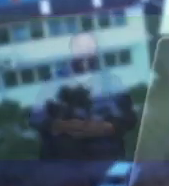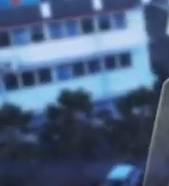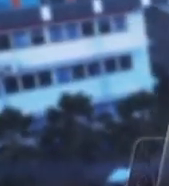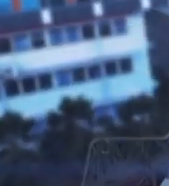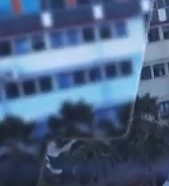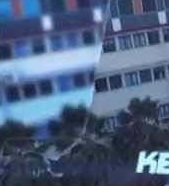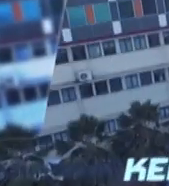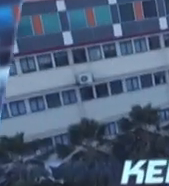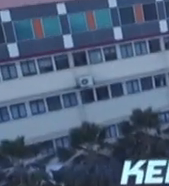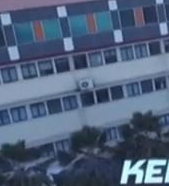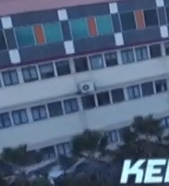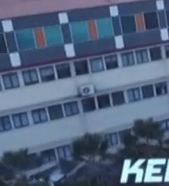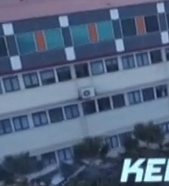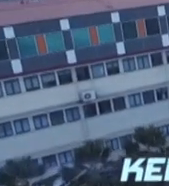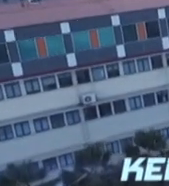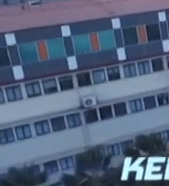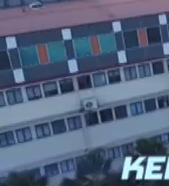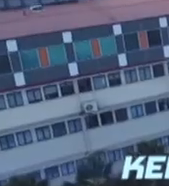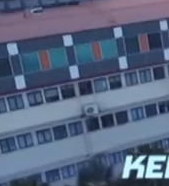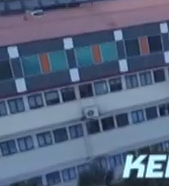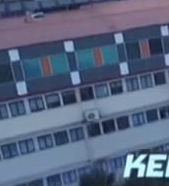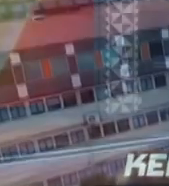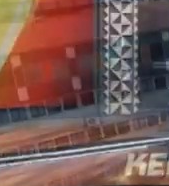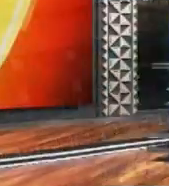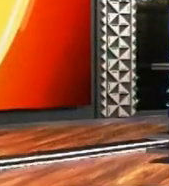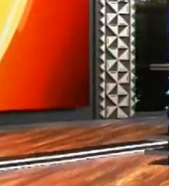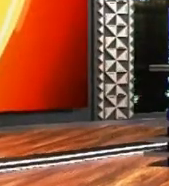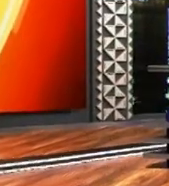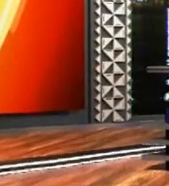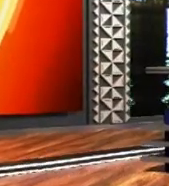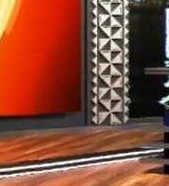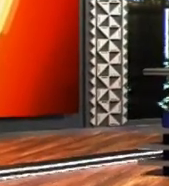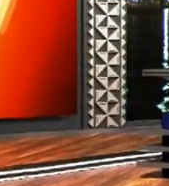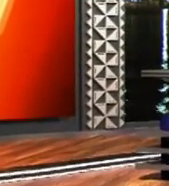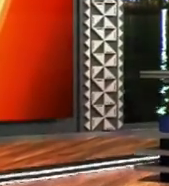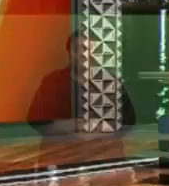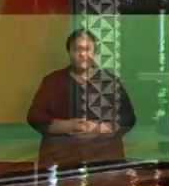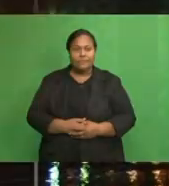From the studios of FBC Suva, Jackie Spate.